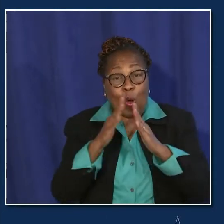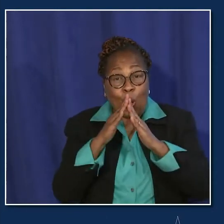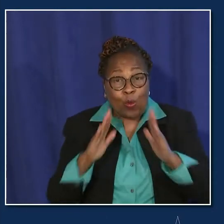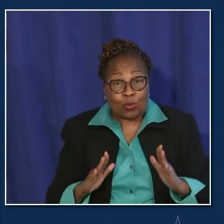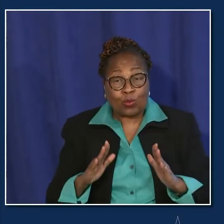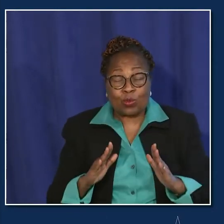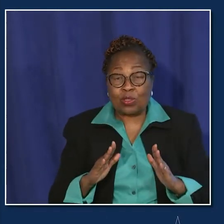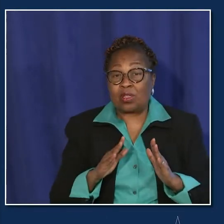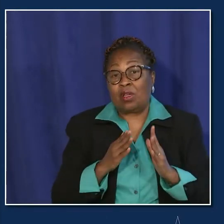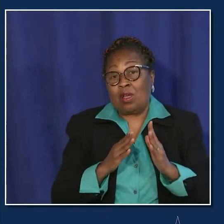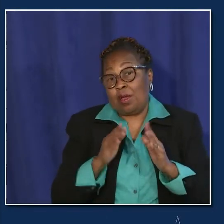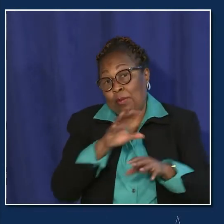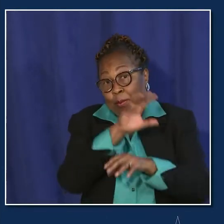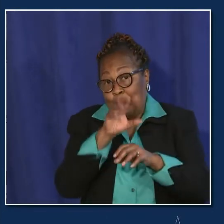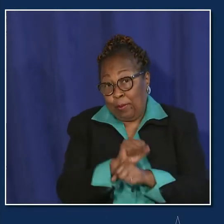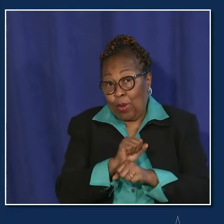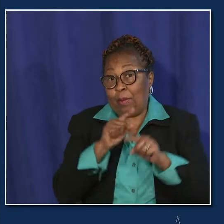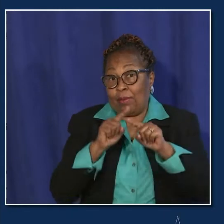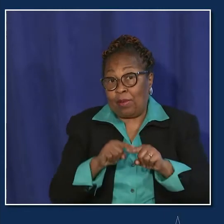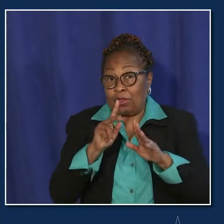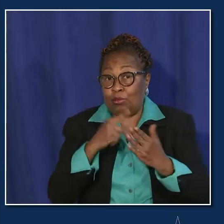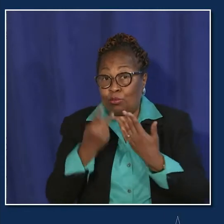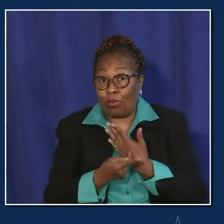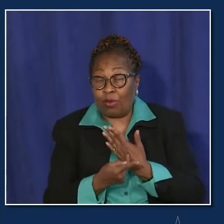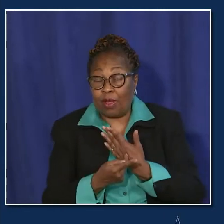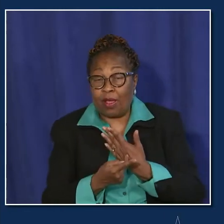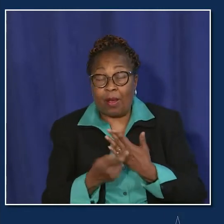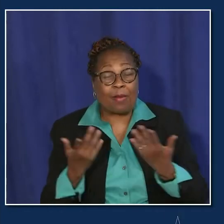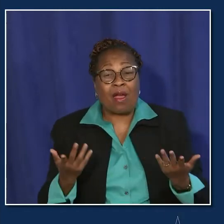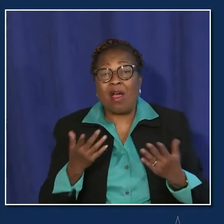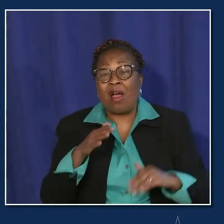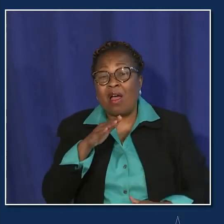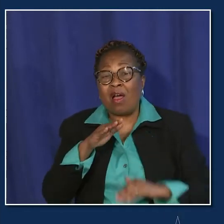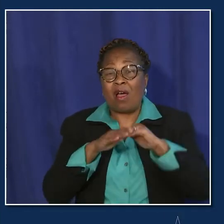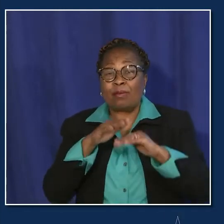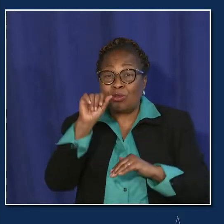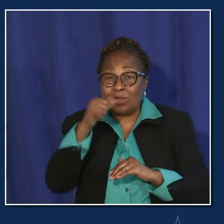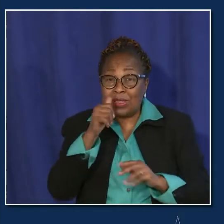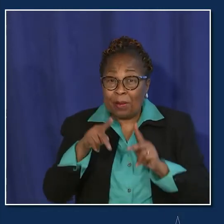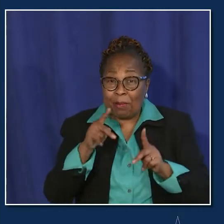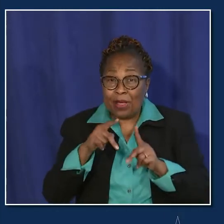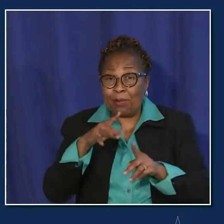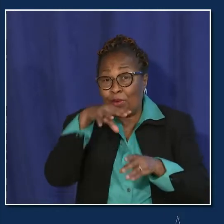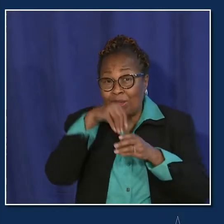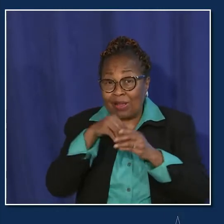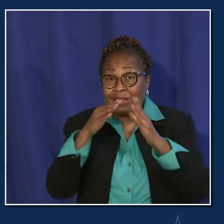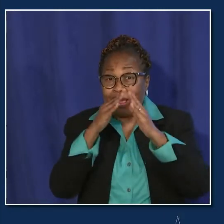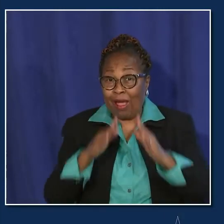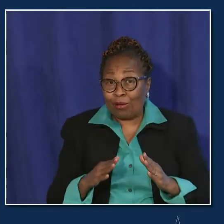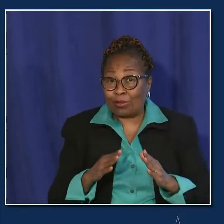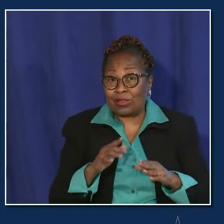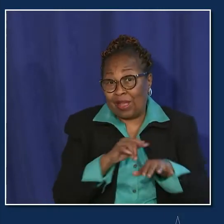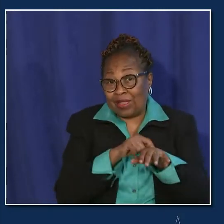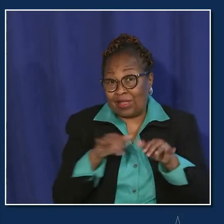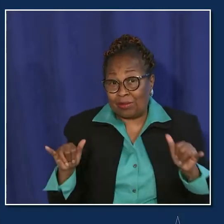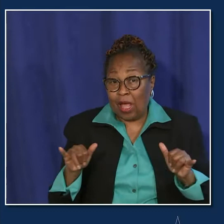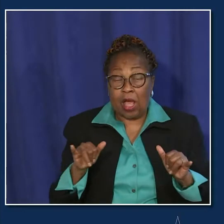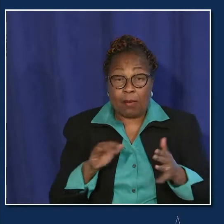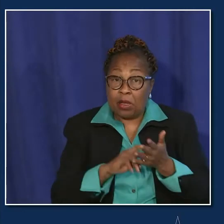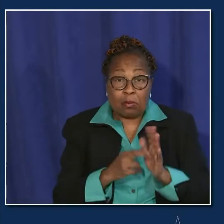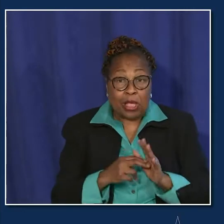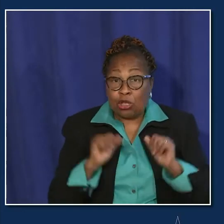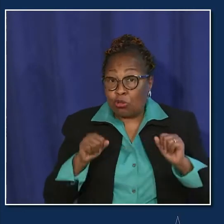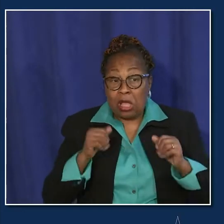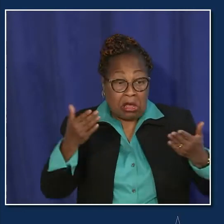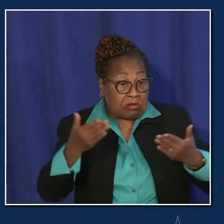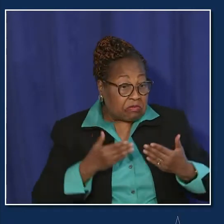important appointment-based initiative. And what's more, up to 10 people can be vaccinated at a time, meaning that you can invite other members of